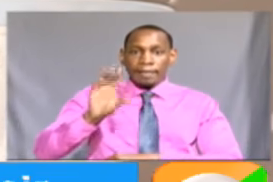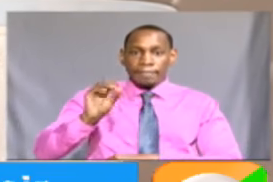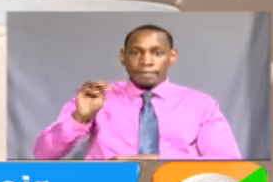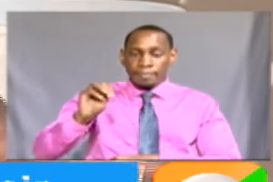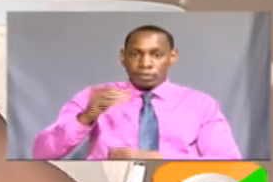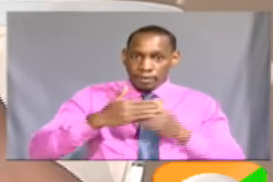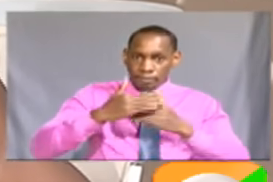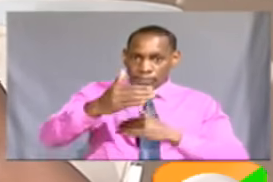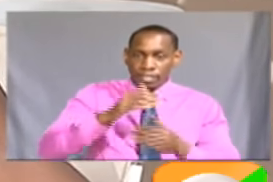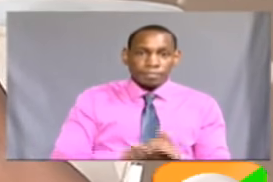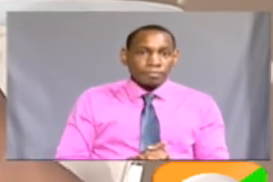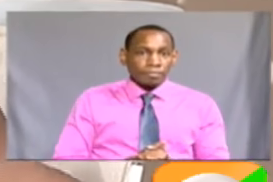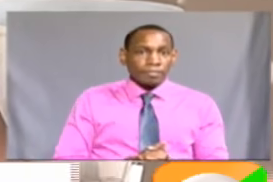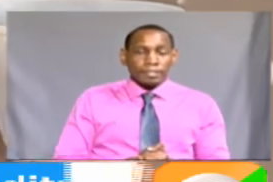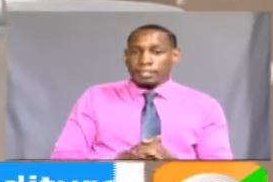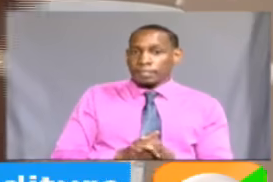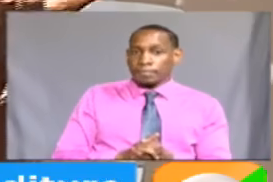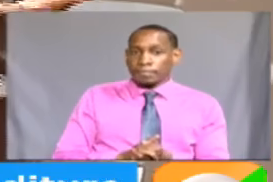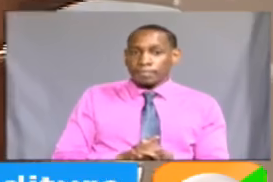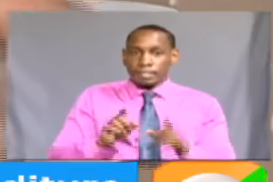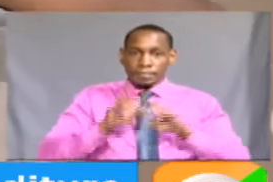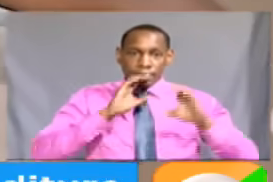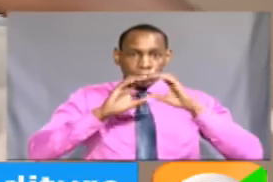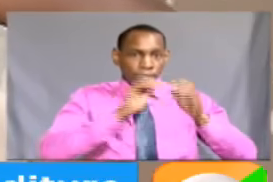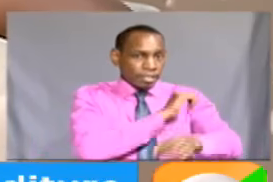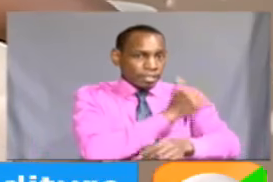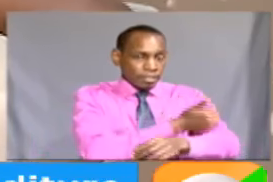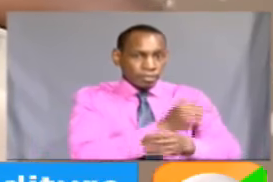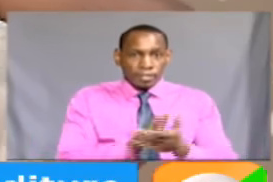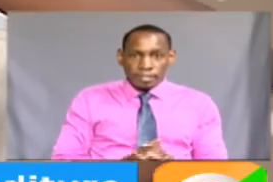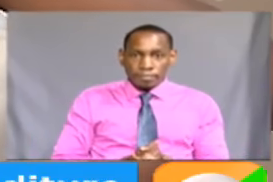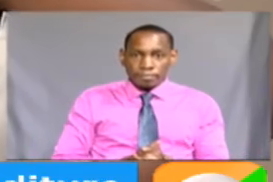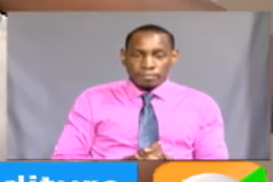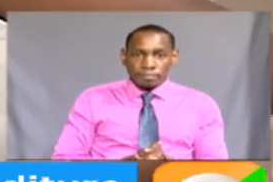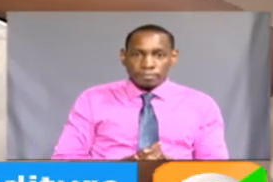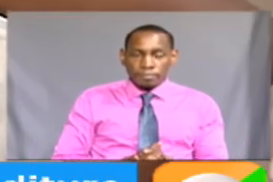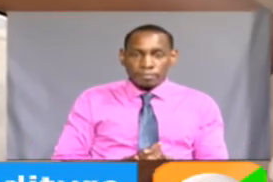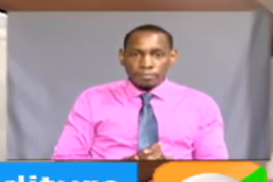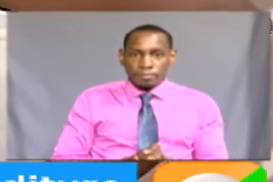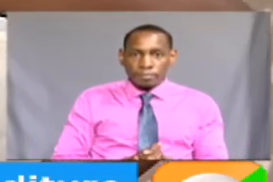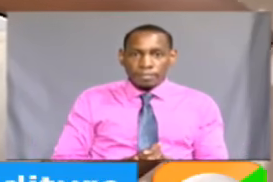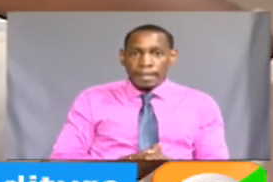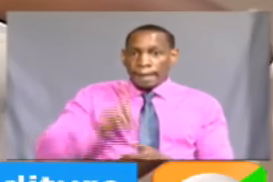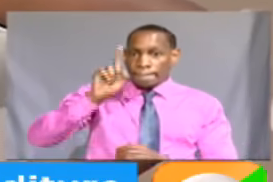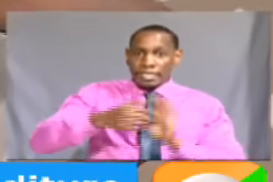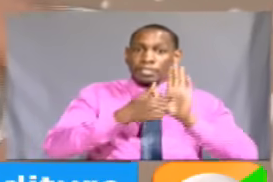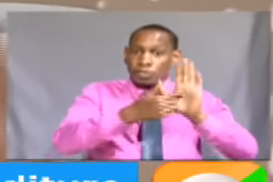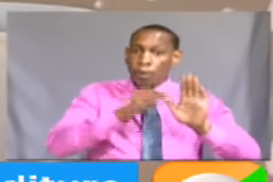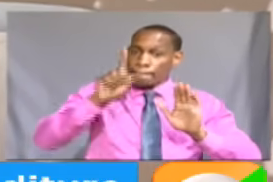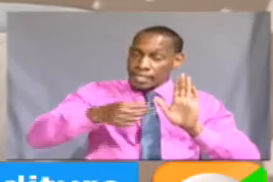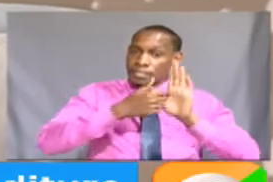million mm-hmm. going forward. Absolutely. Yeah. And all the communication ads that people see, know that said, they're running for free. As a, yeah. Must air. Absolutely.